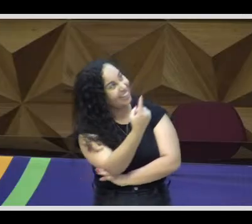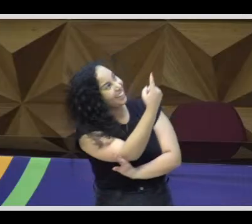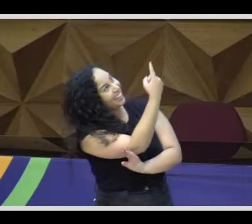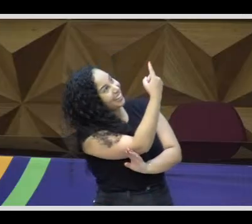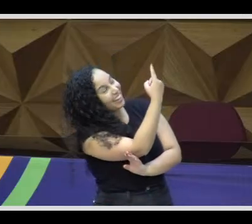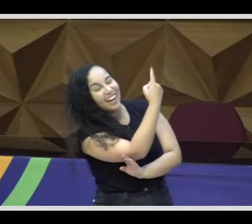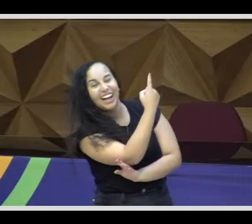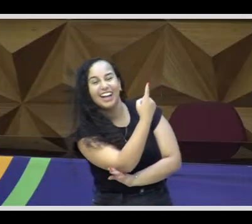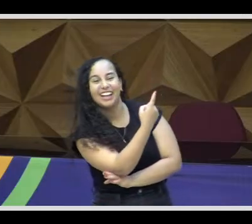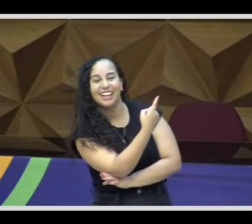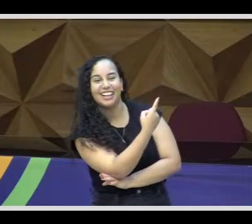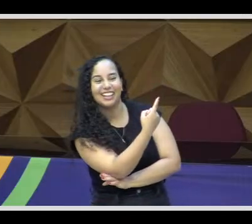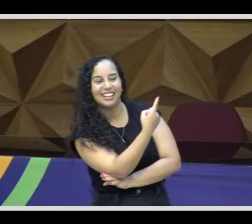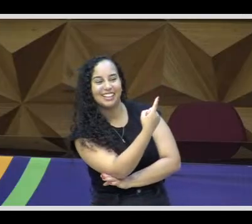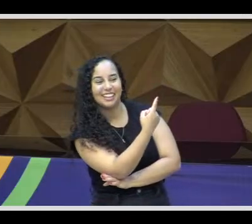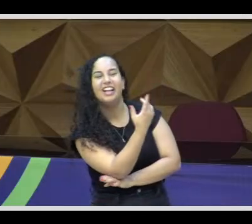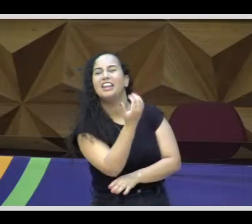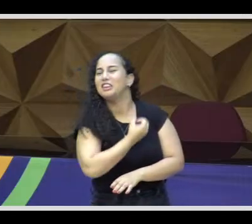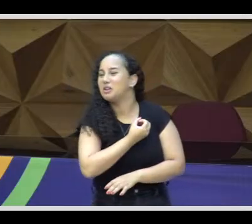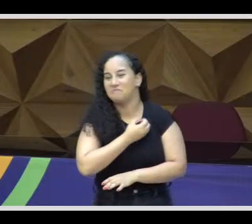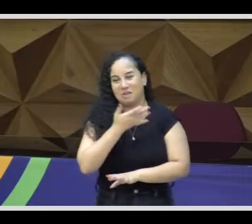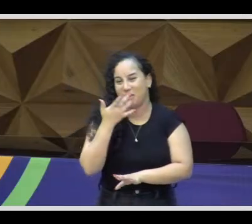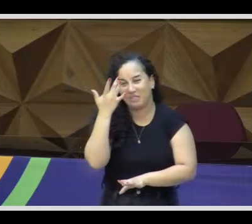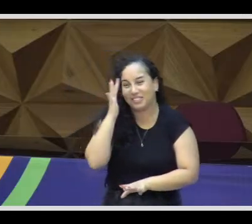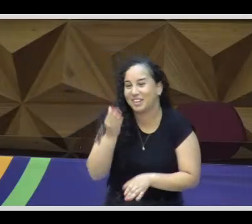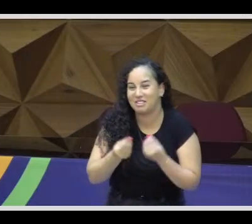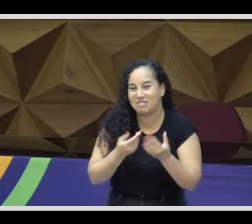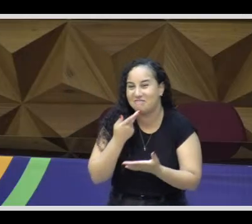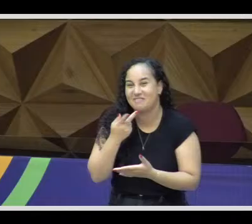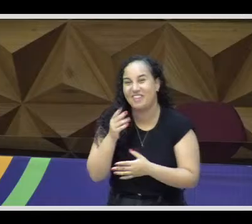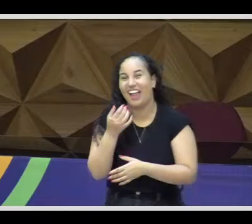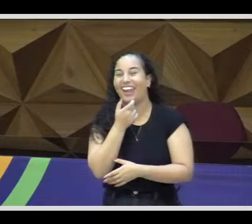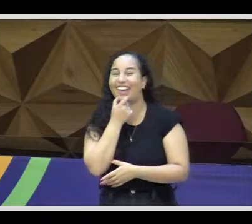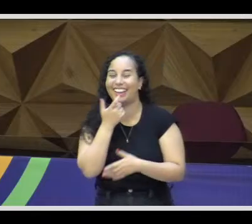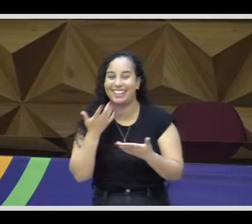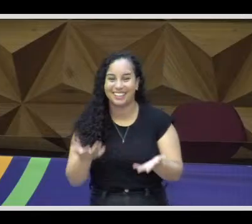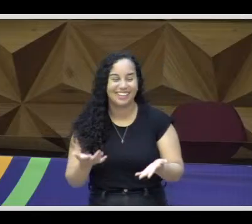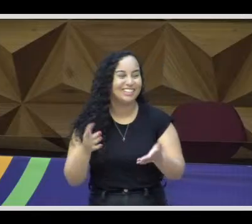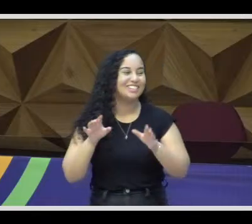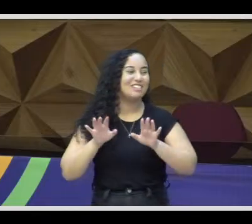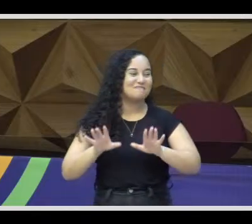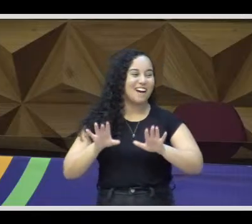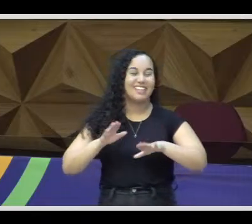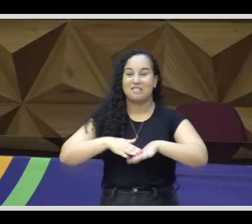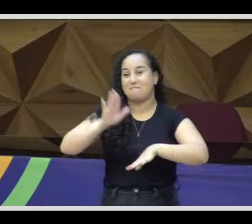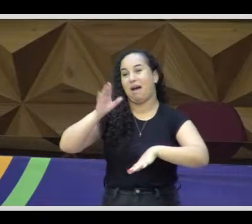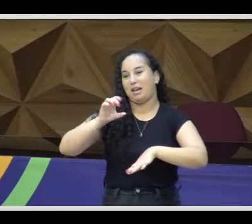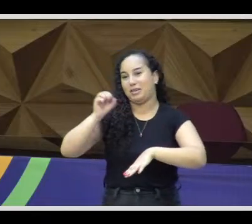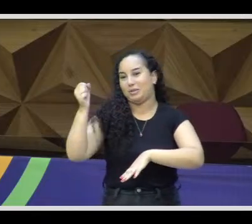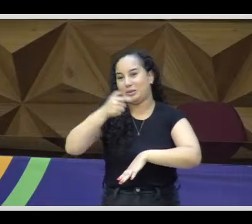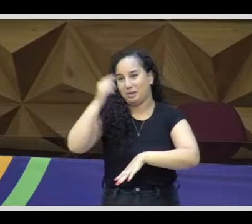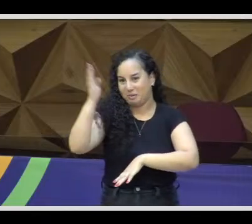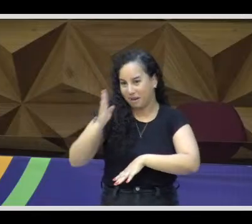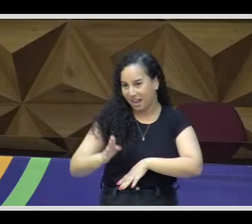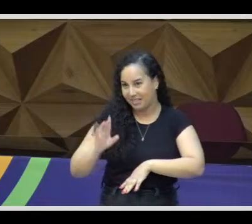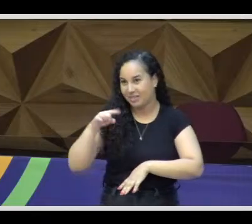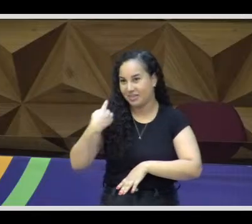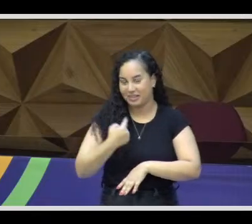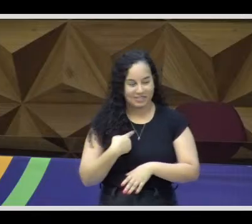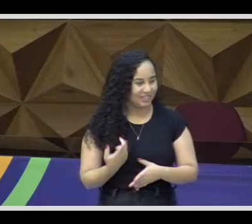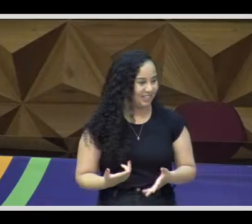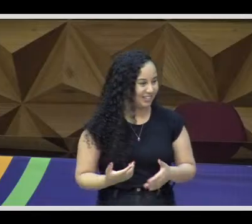million views or something like it's huge, right? So it's more than Brazil because we have 200